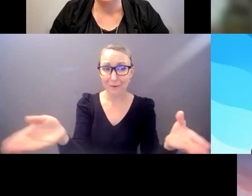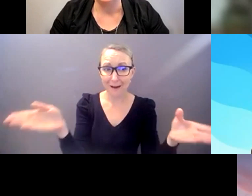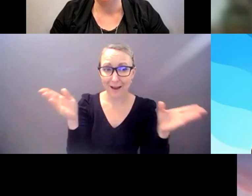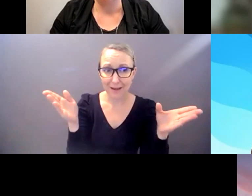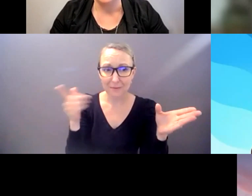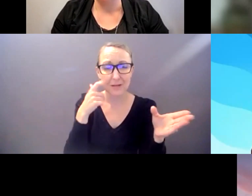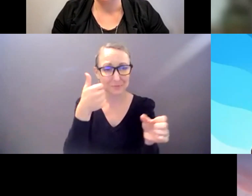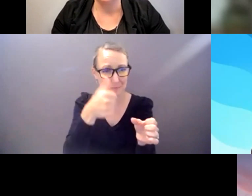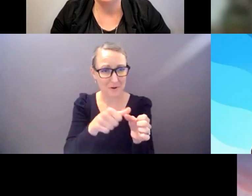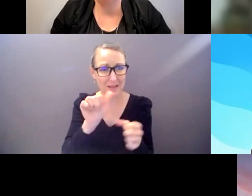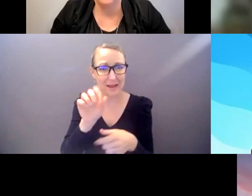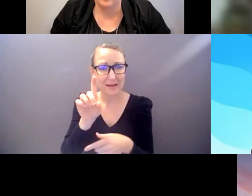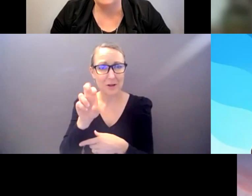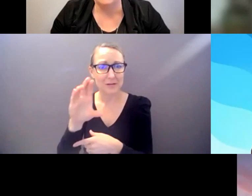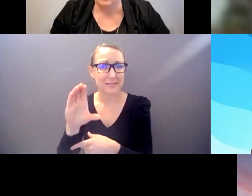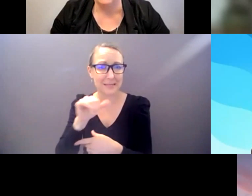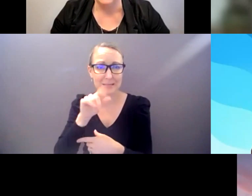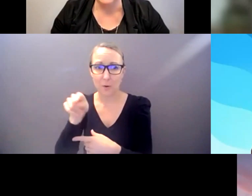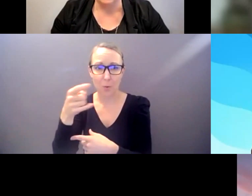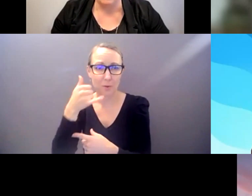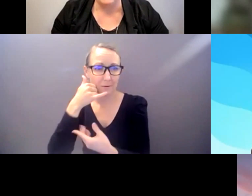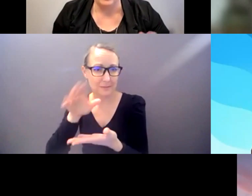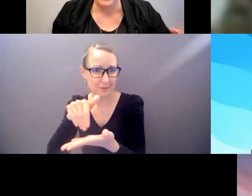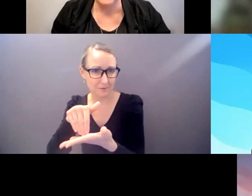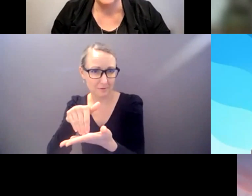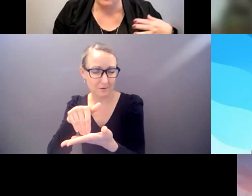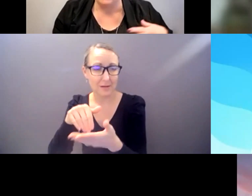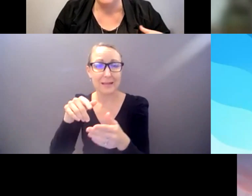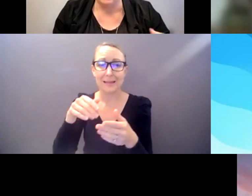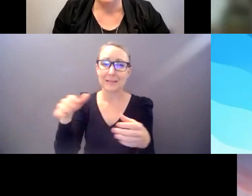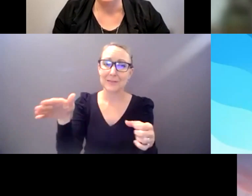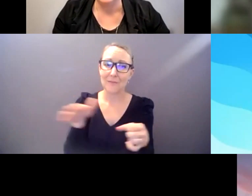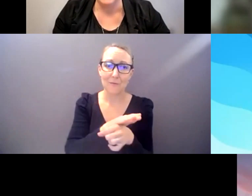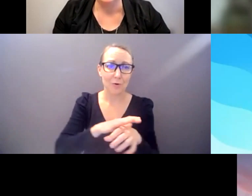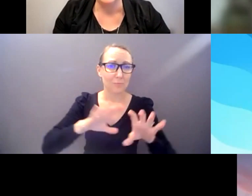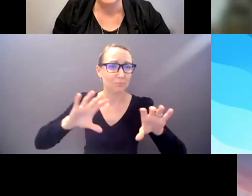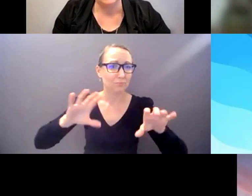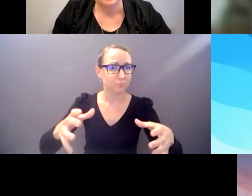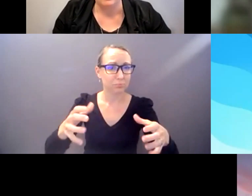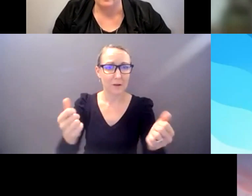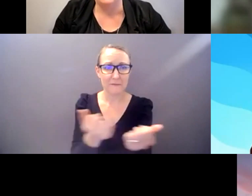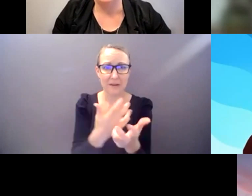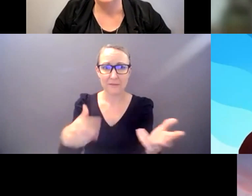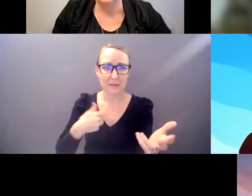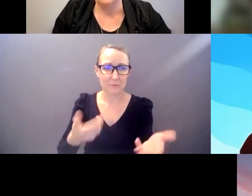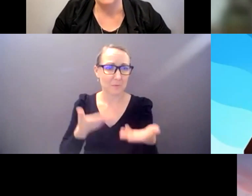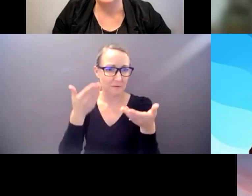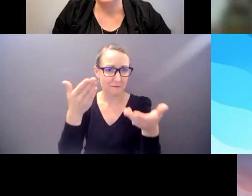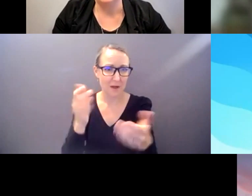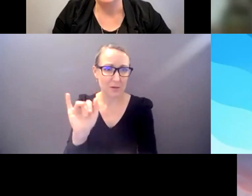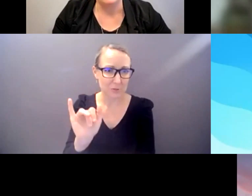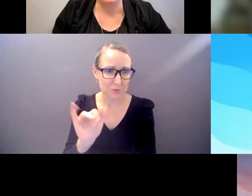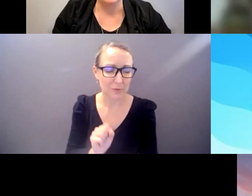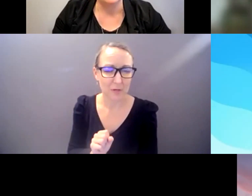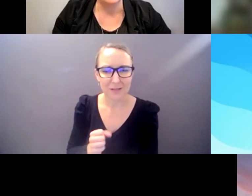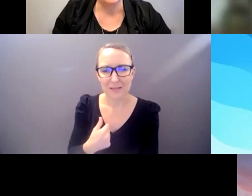the ADRC is not just your call center. Really, it's the whole ecosystem of what we provide as an agency as well. And so I want to